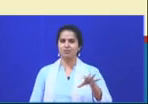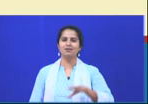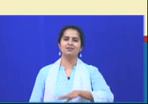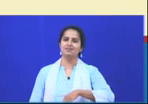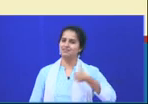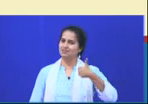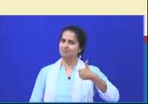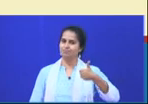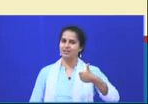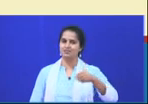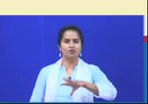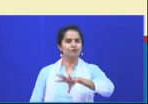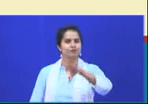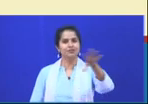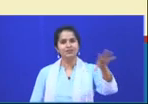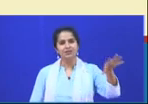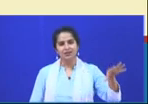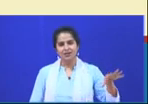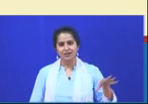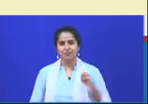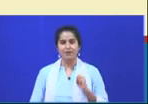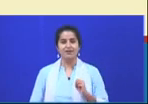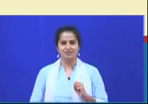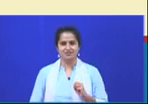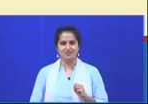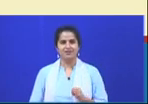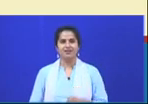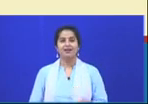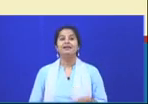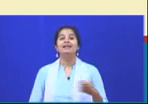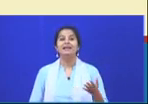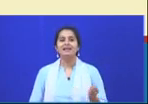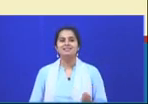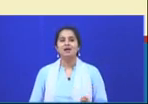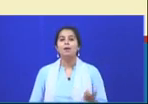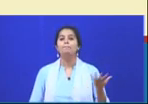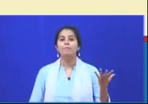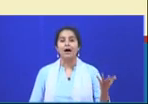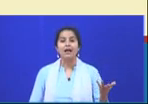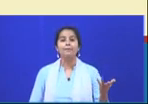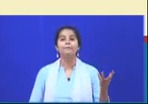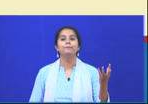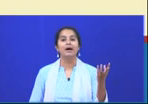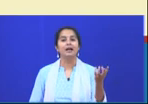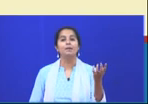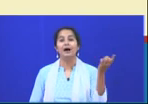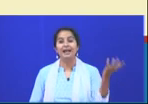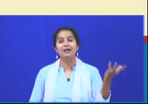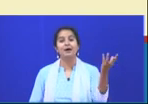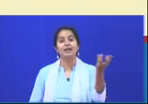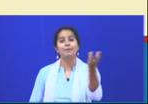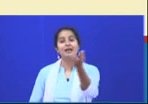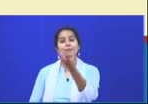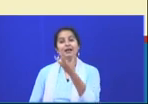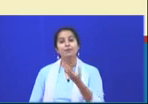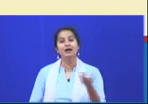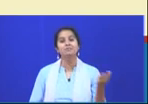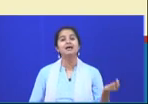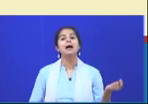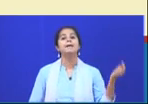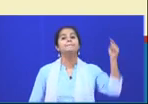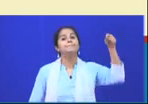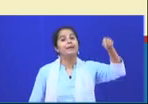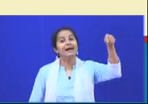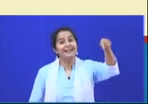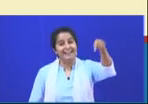Sachin Tendulkar is the best of the players. Next, phalam, phale, phale, phale, phale